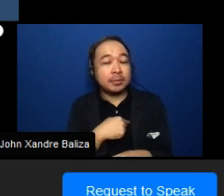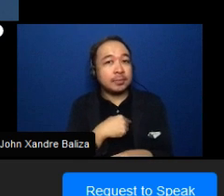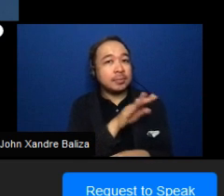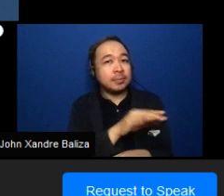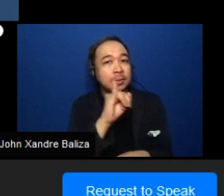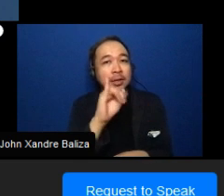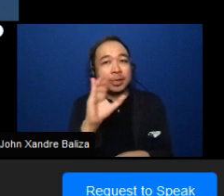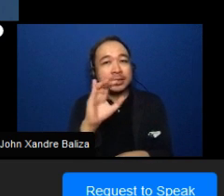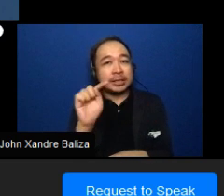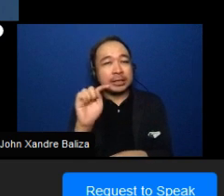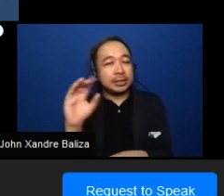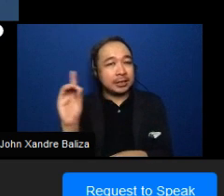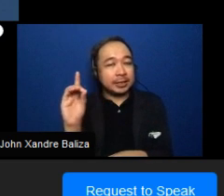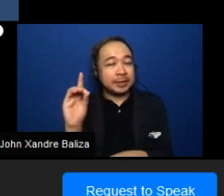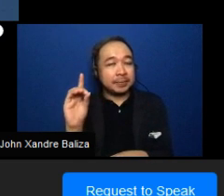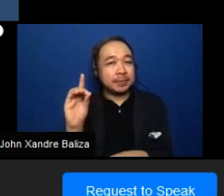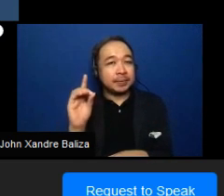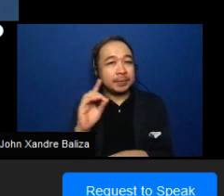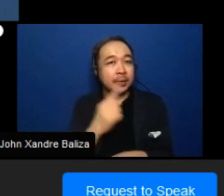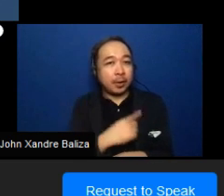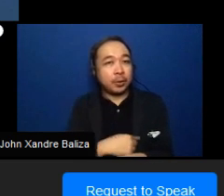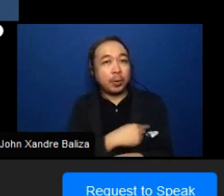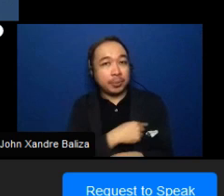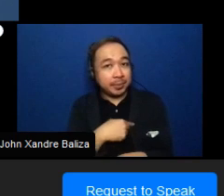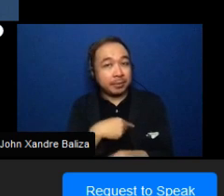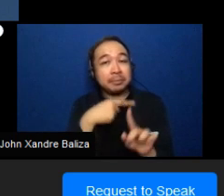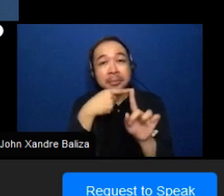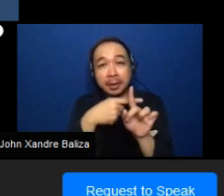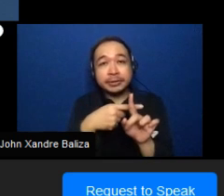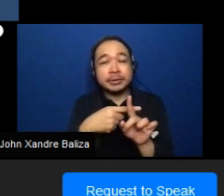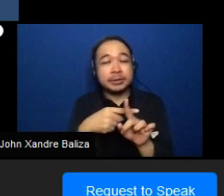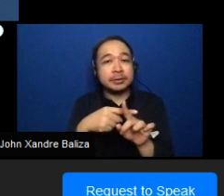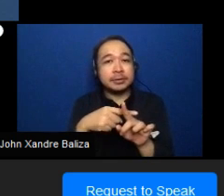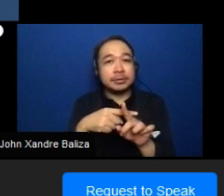ICPD commitments as well as the action plan.